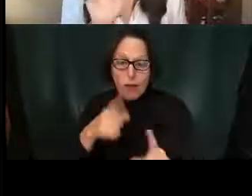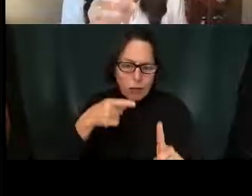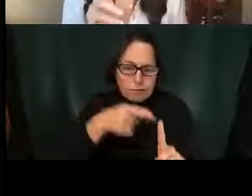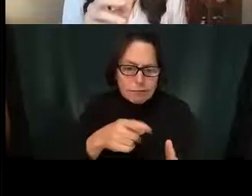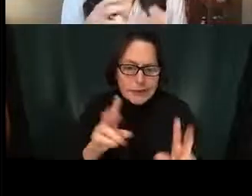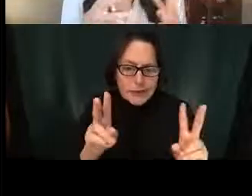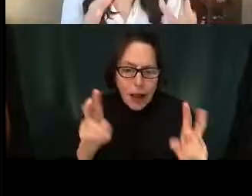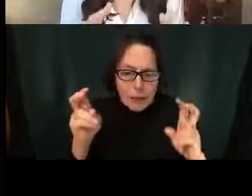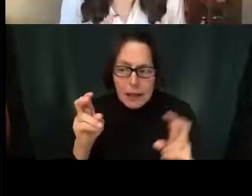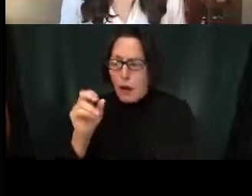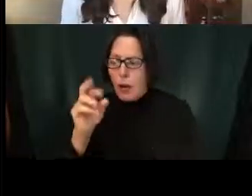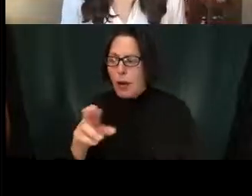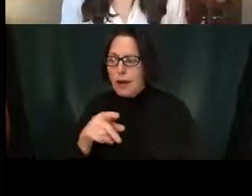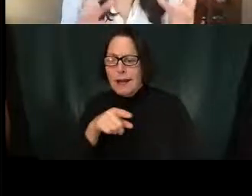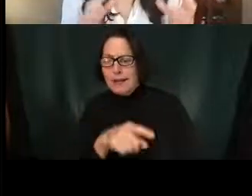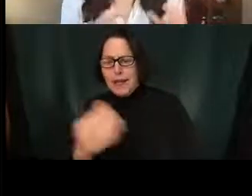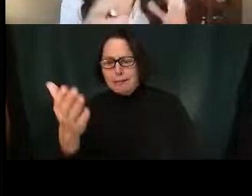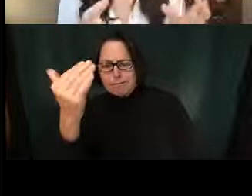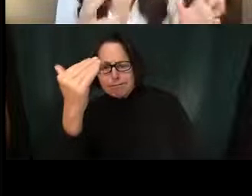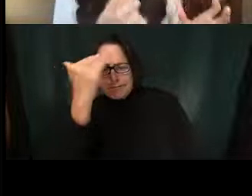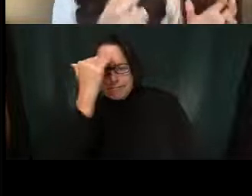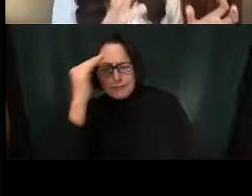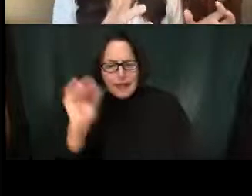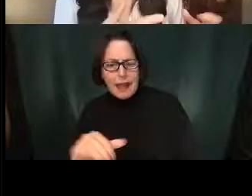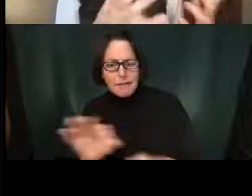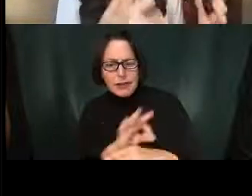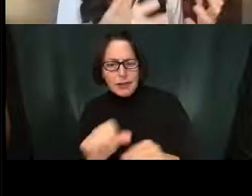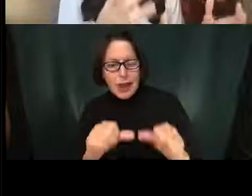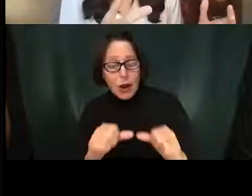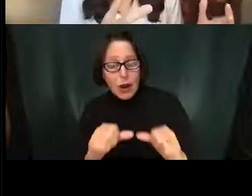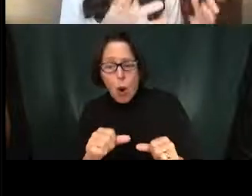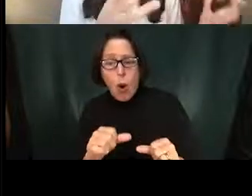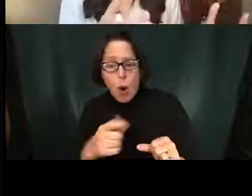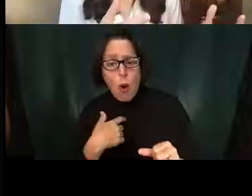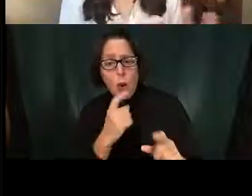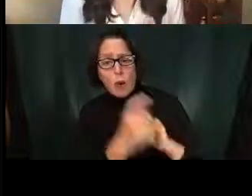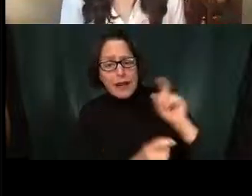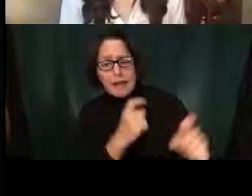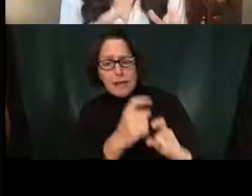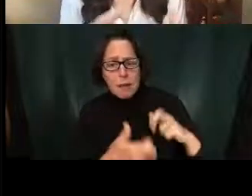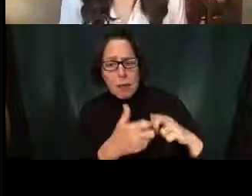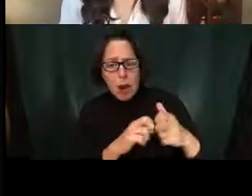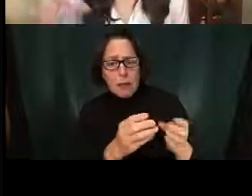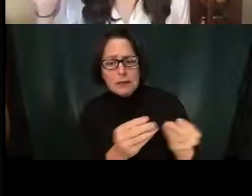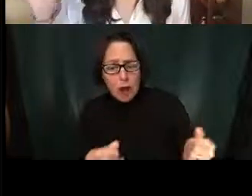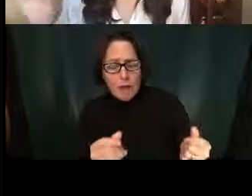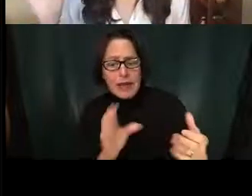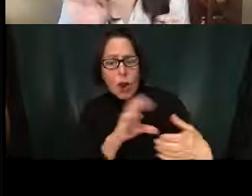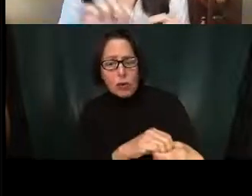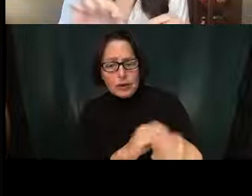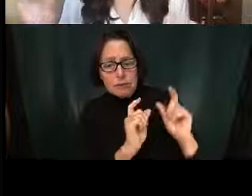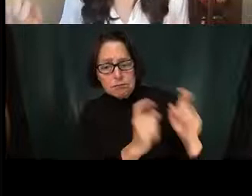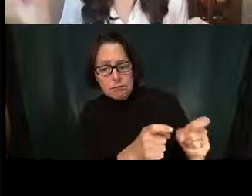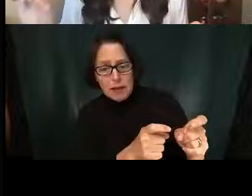or a certain functional area, and we grant them problem-solving ownership. However, when